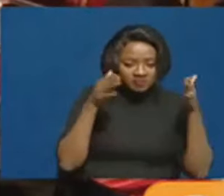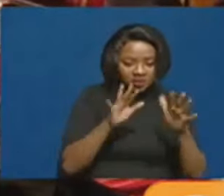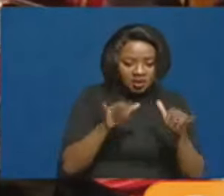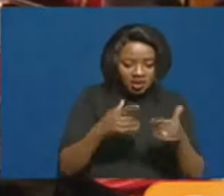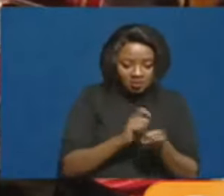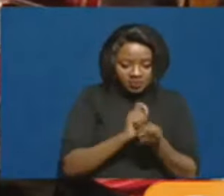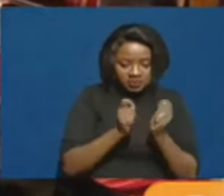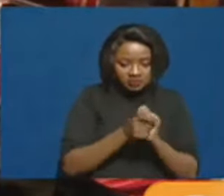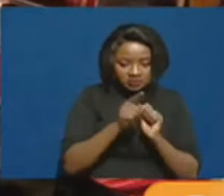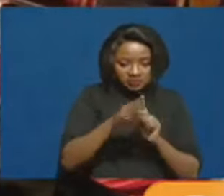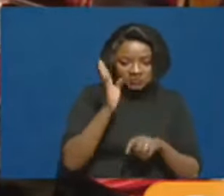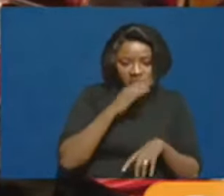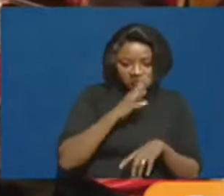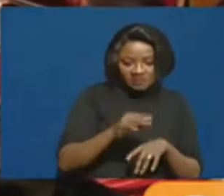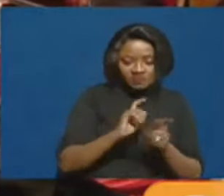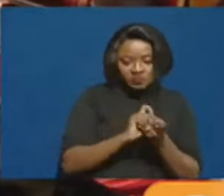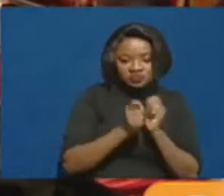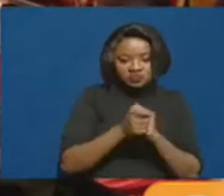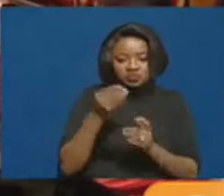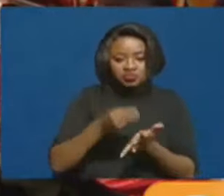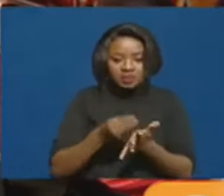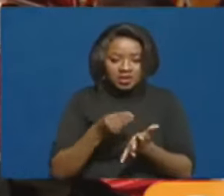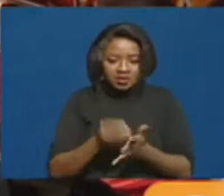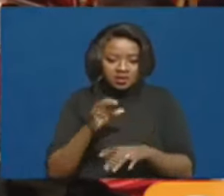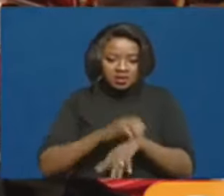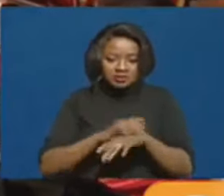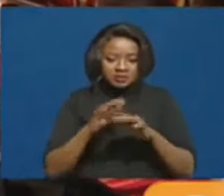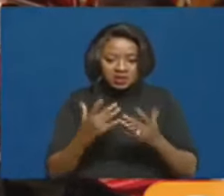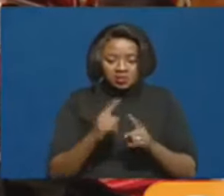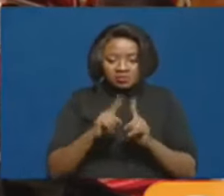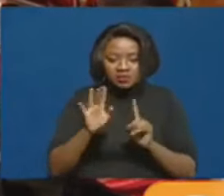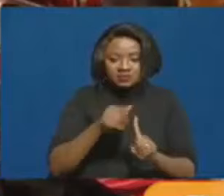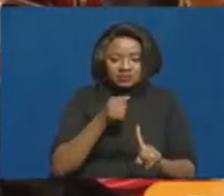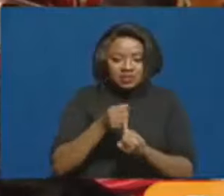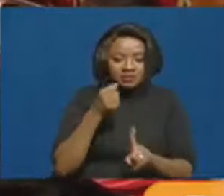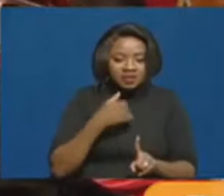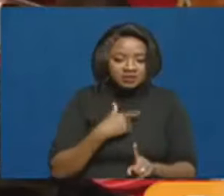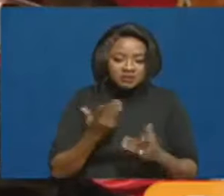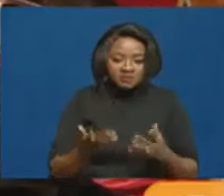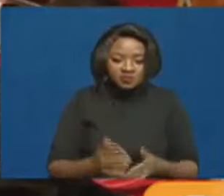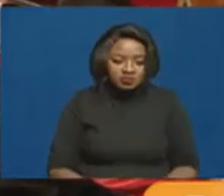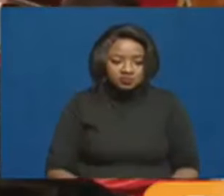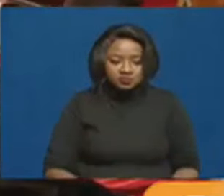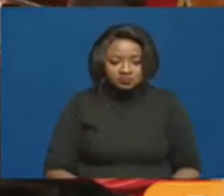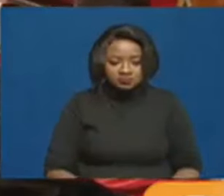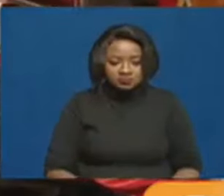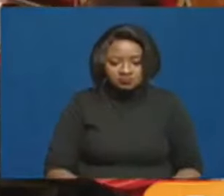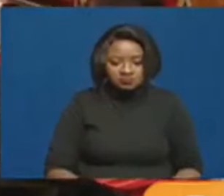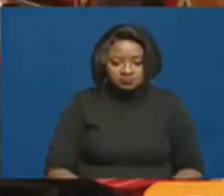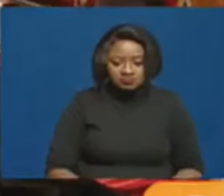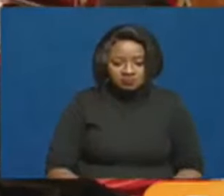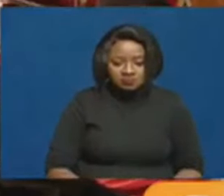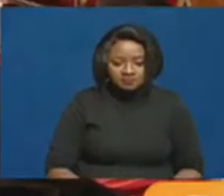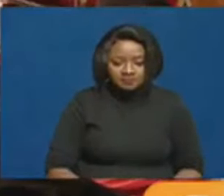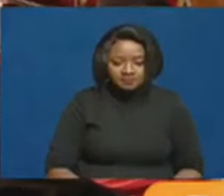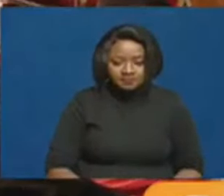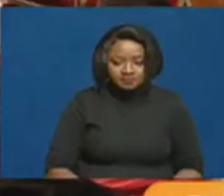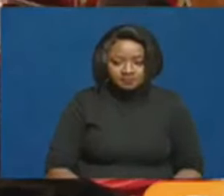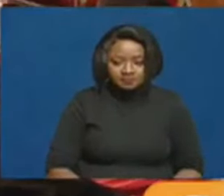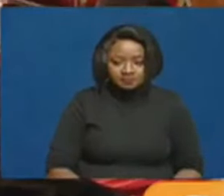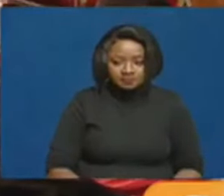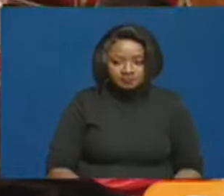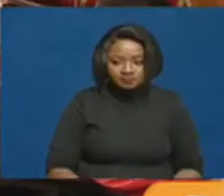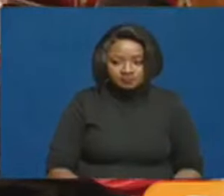That's essentially the central question here. How do we turn it into money? But what has been the impact of SWIFT? Yeah, thanks, Trevor. First of all, I think I would like